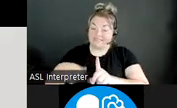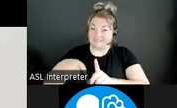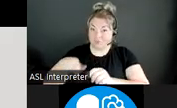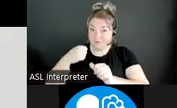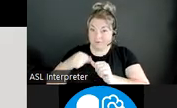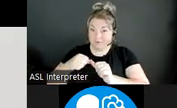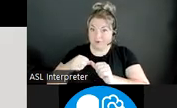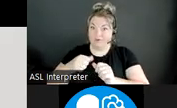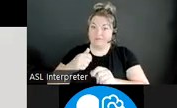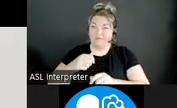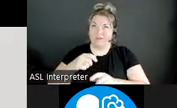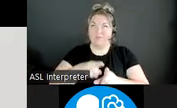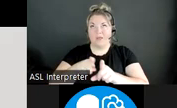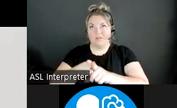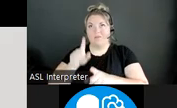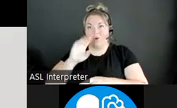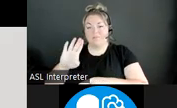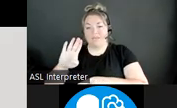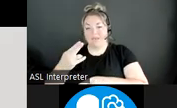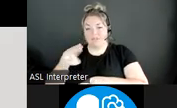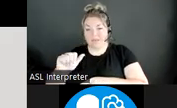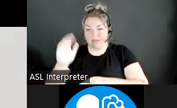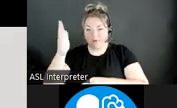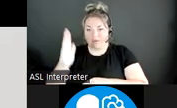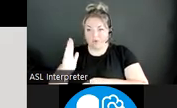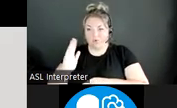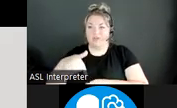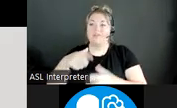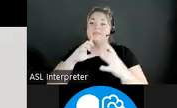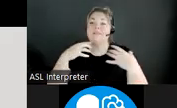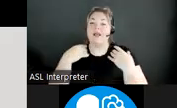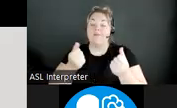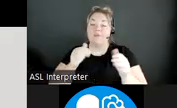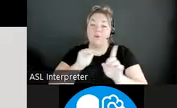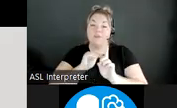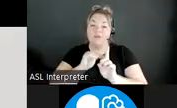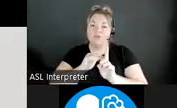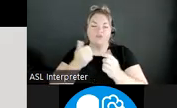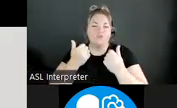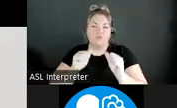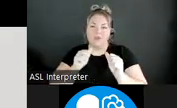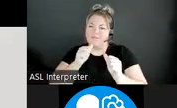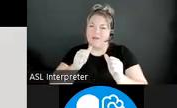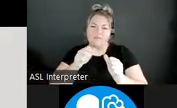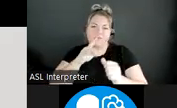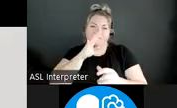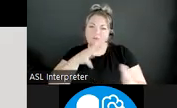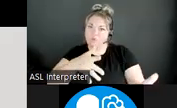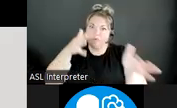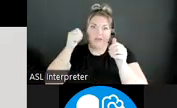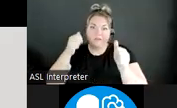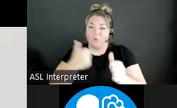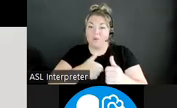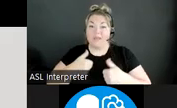BHA presenters, this is a healthy reminder. Try not to talk too fast. We have interpreters on for